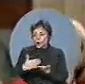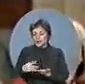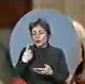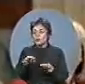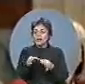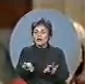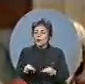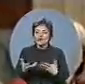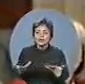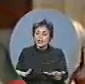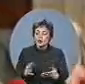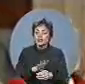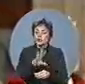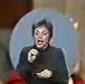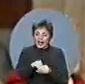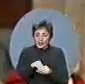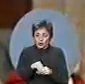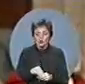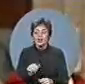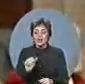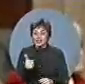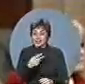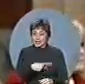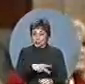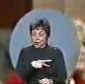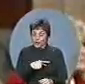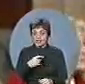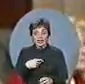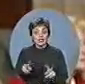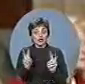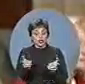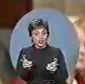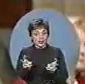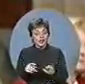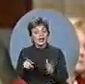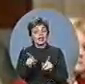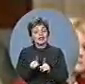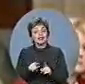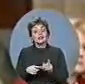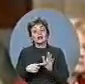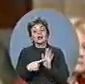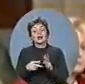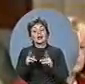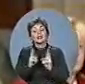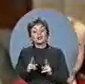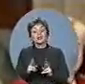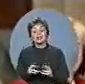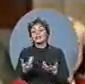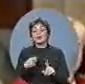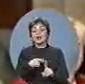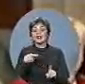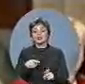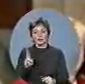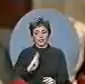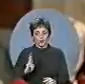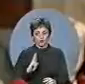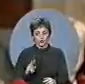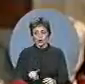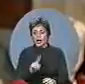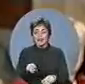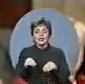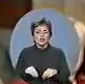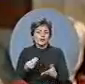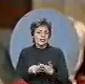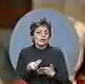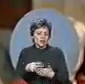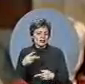a change in equalization and the formula should include the 10 provinces, and as he said, they would take into account their